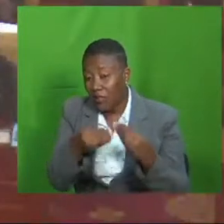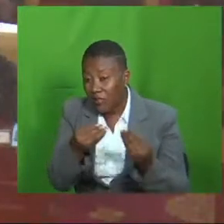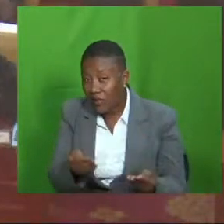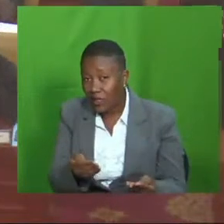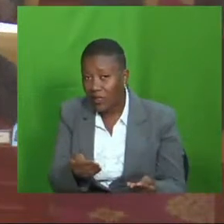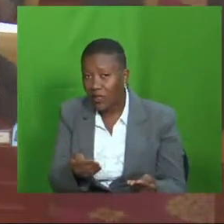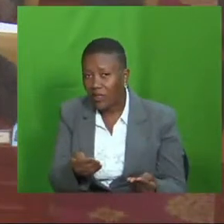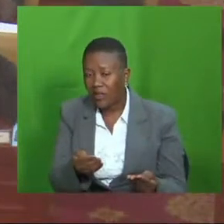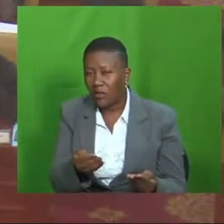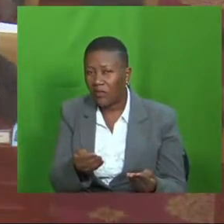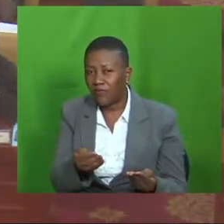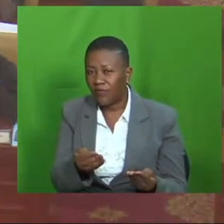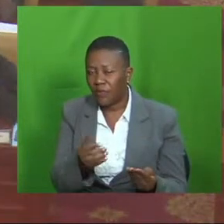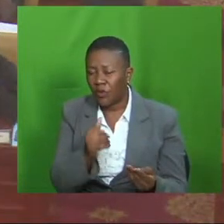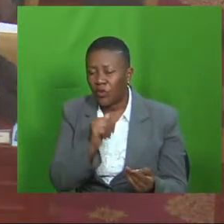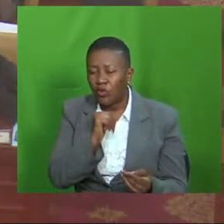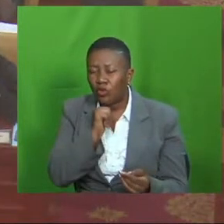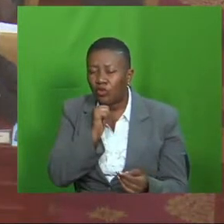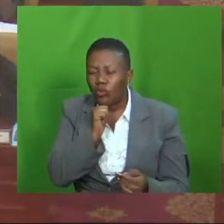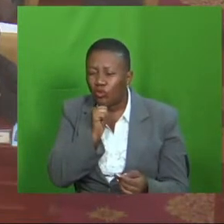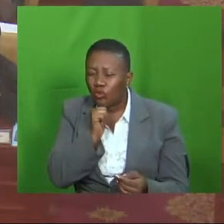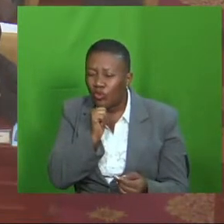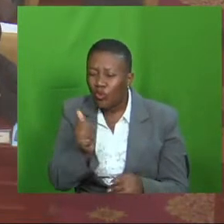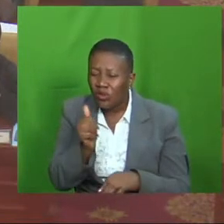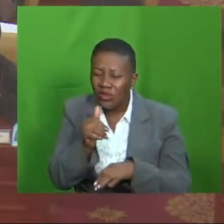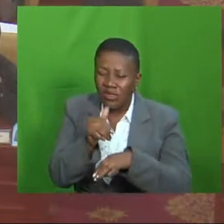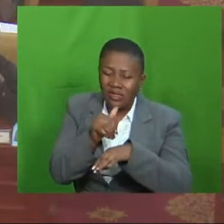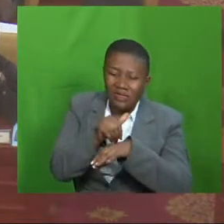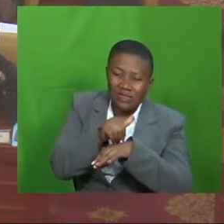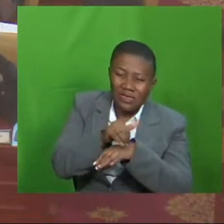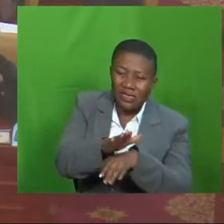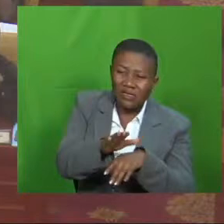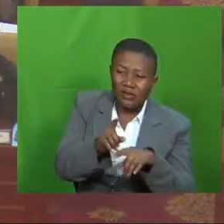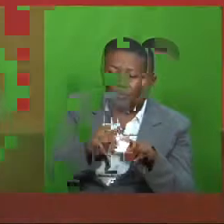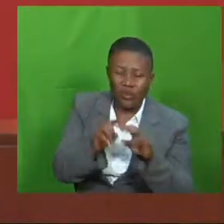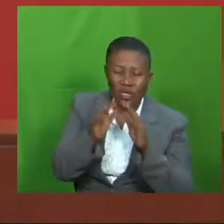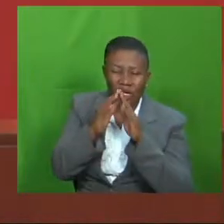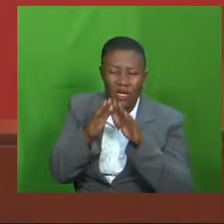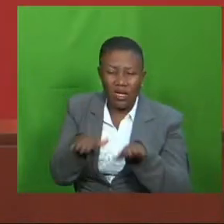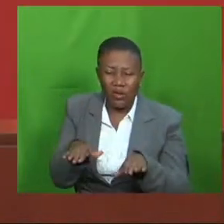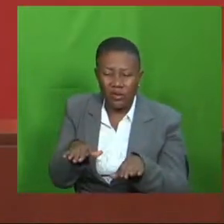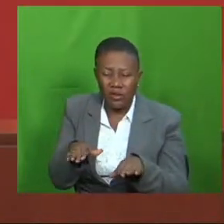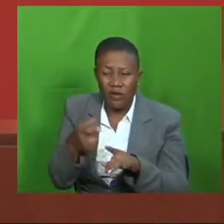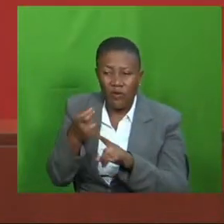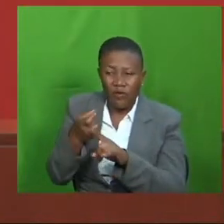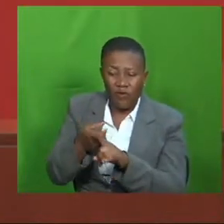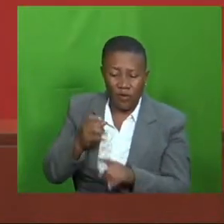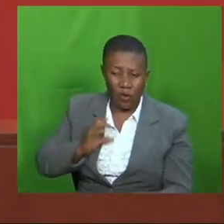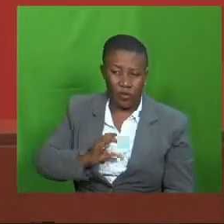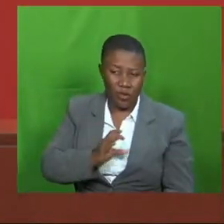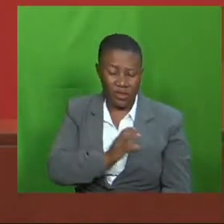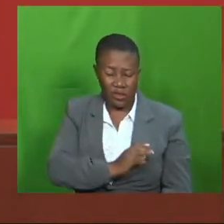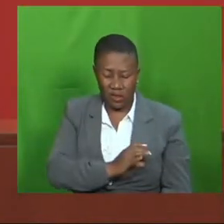not referrals from the House to the Committee of the House.